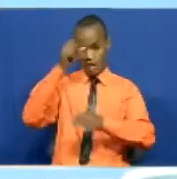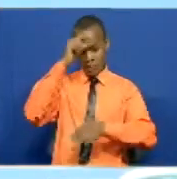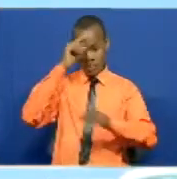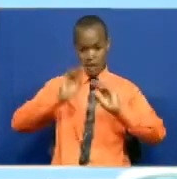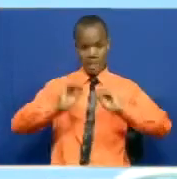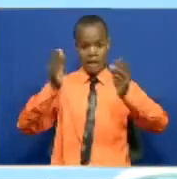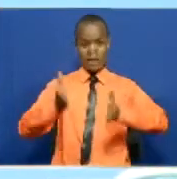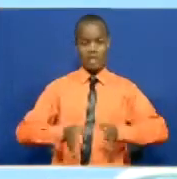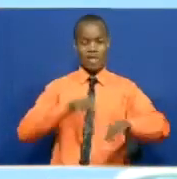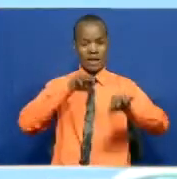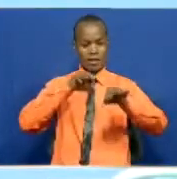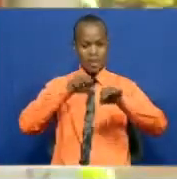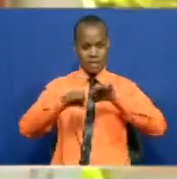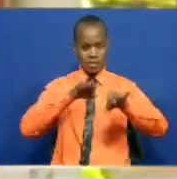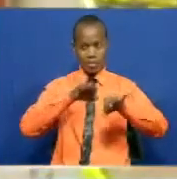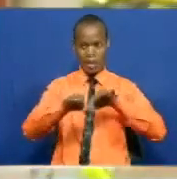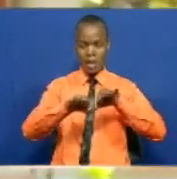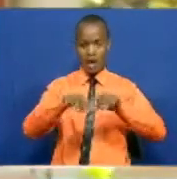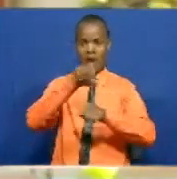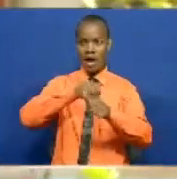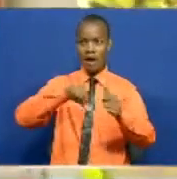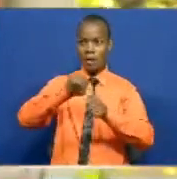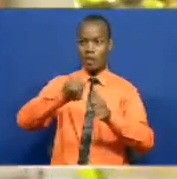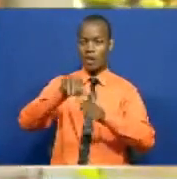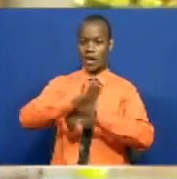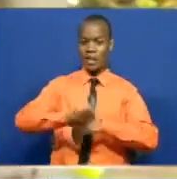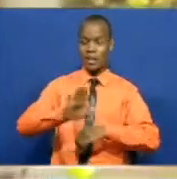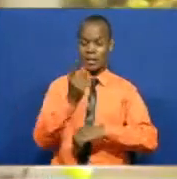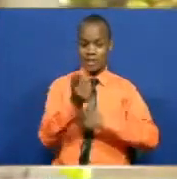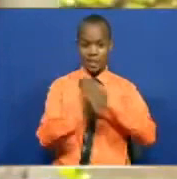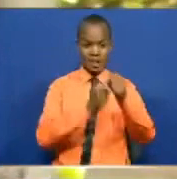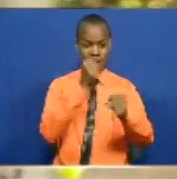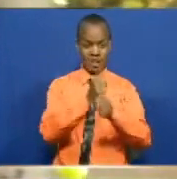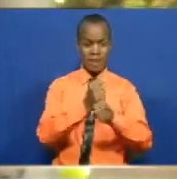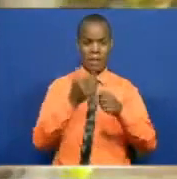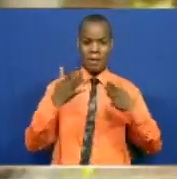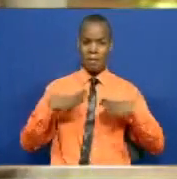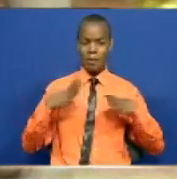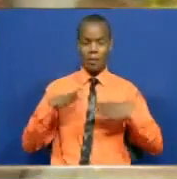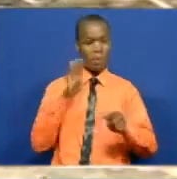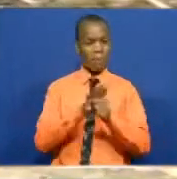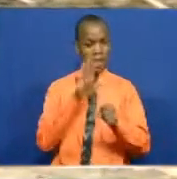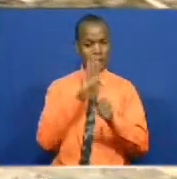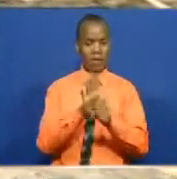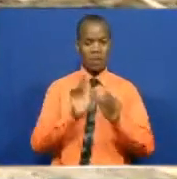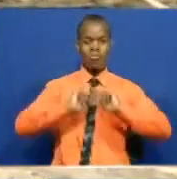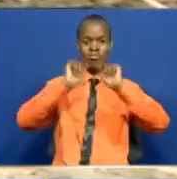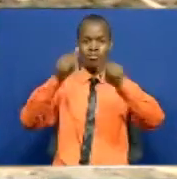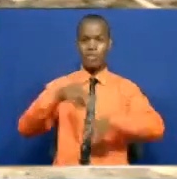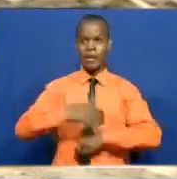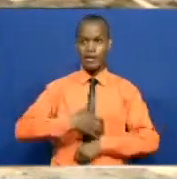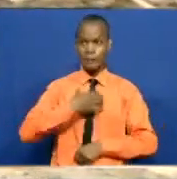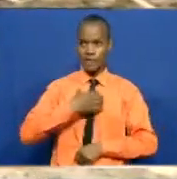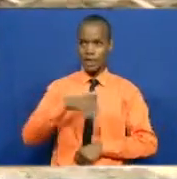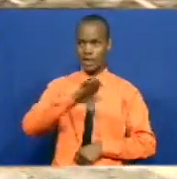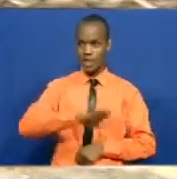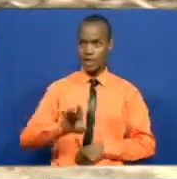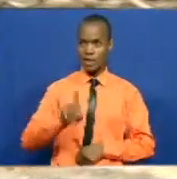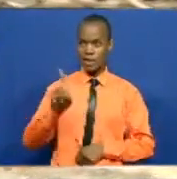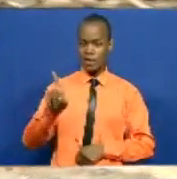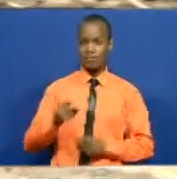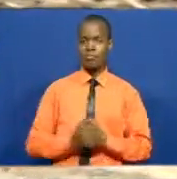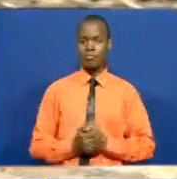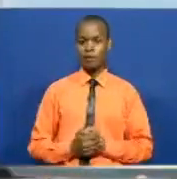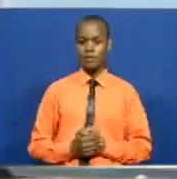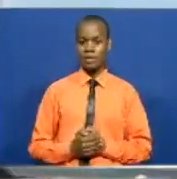explaining details about the site. Every year, the site attracts thousands of domestic and foreign tourists. The historic bell-shaped